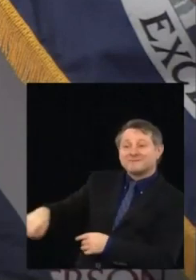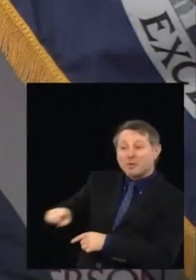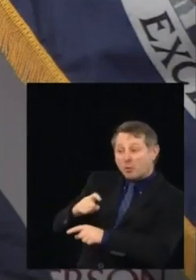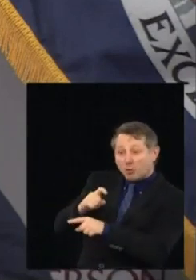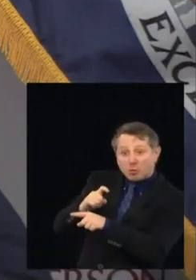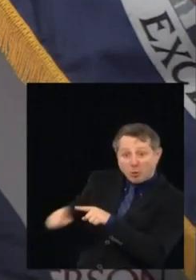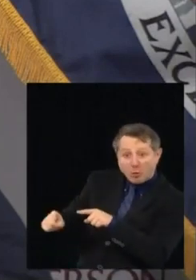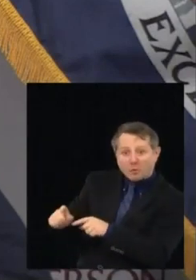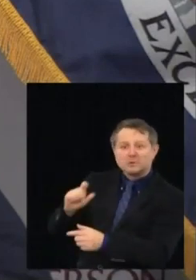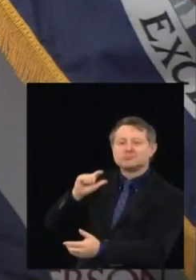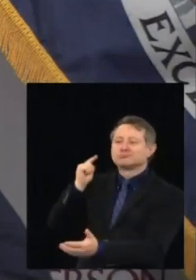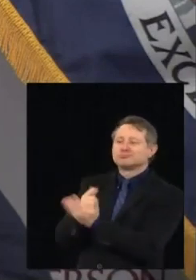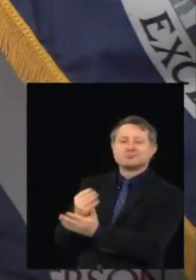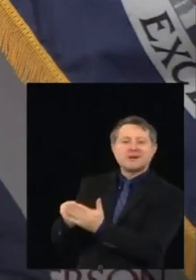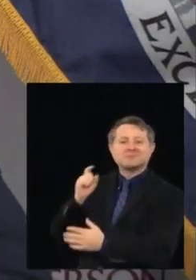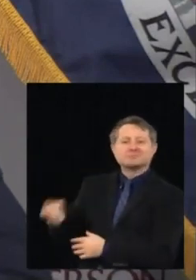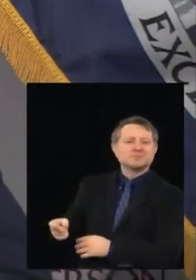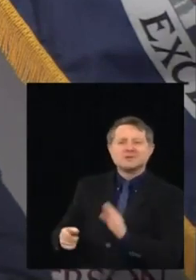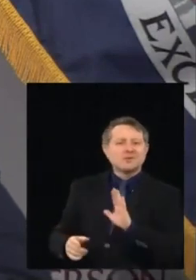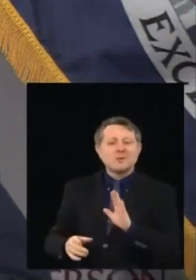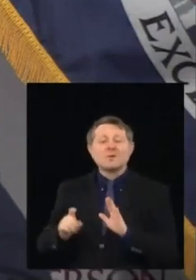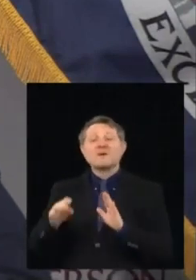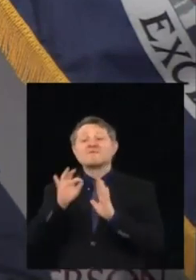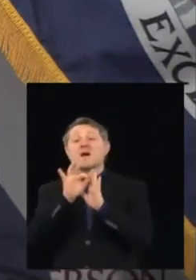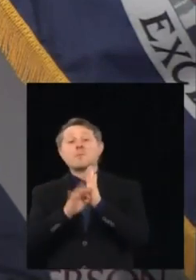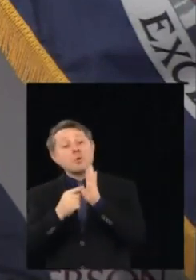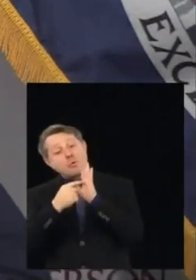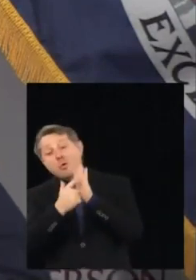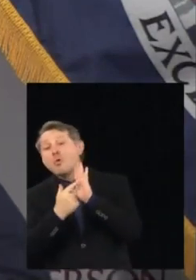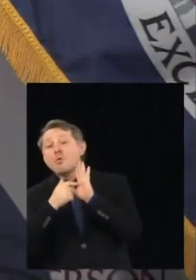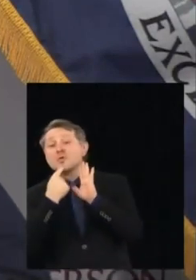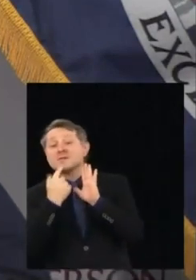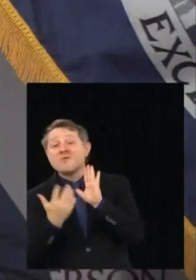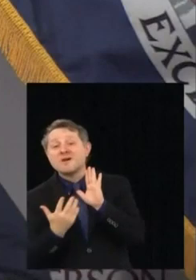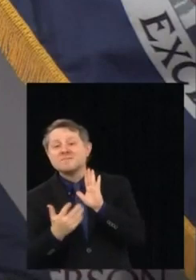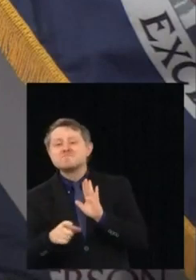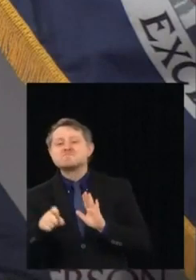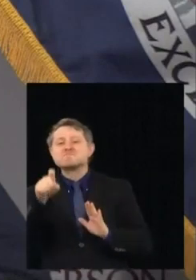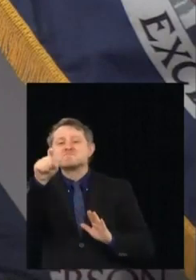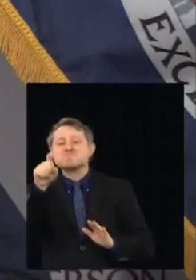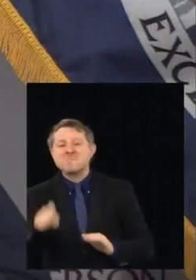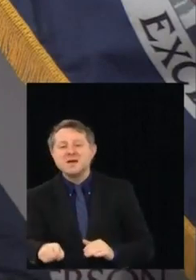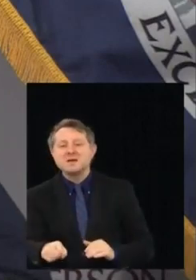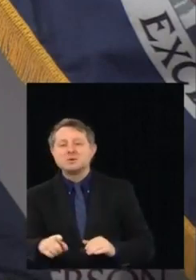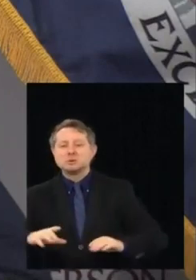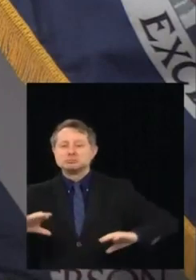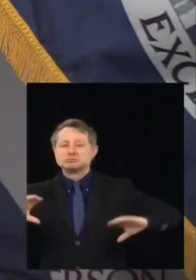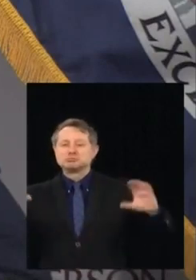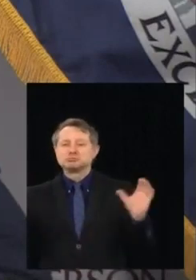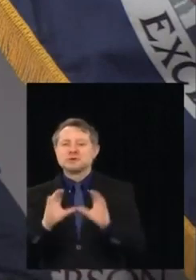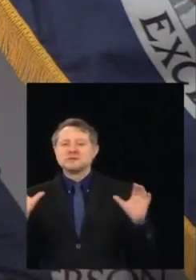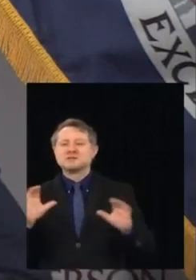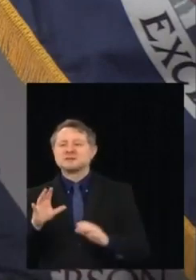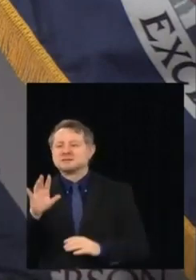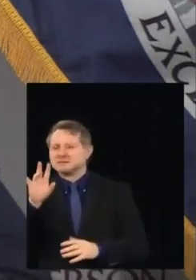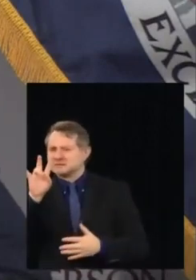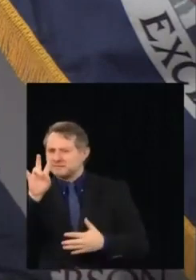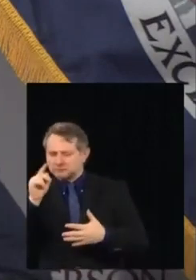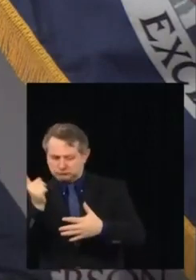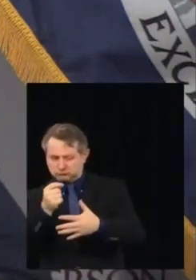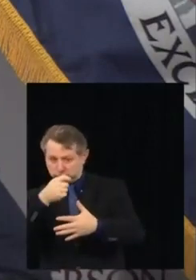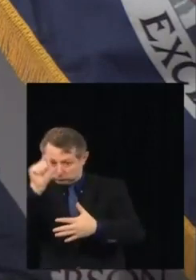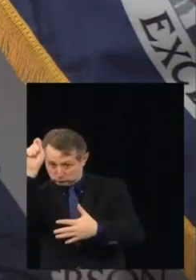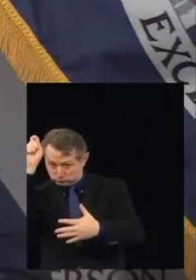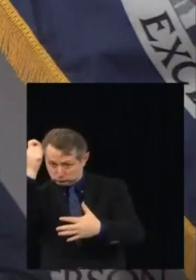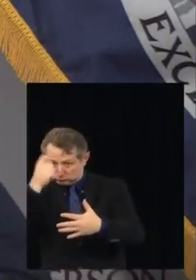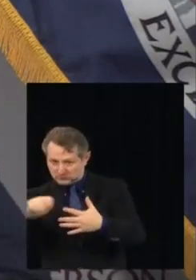the person calls, they have to certify the following 57 things before you can give them a check. All this